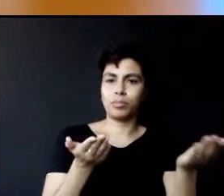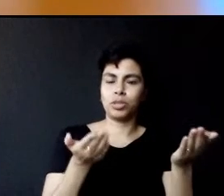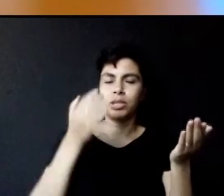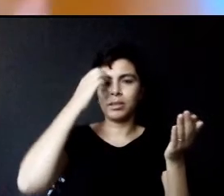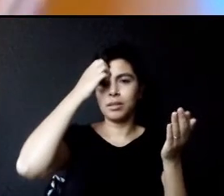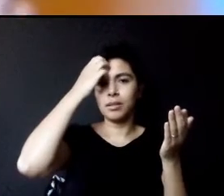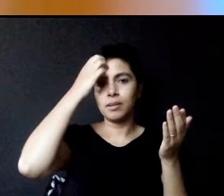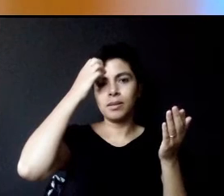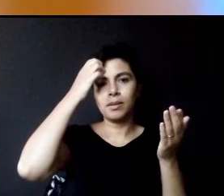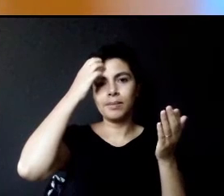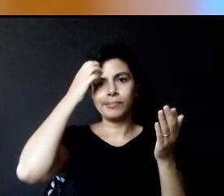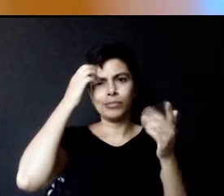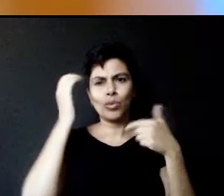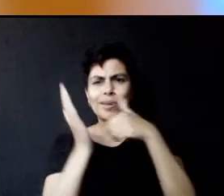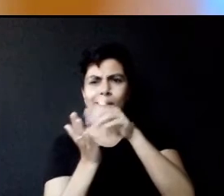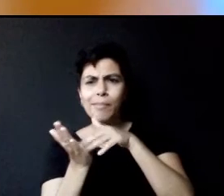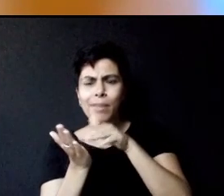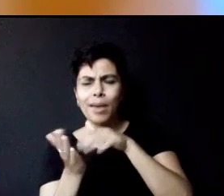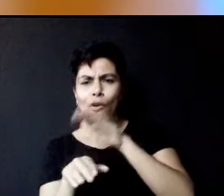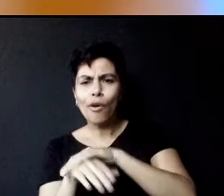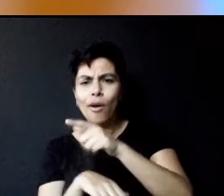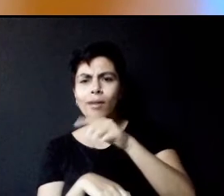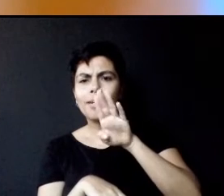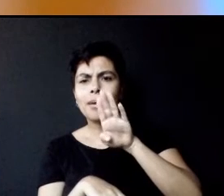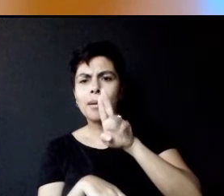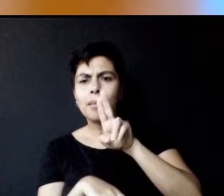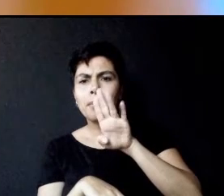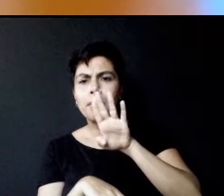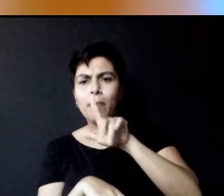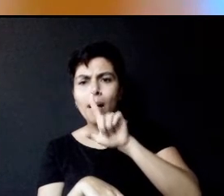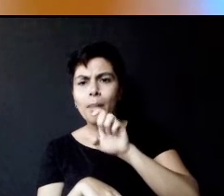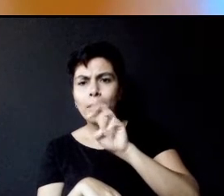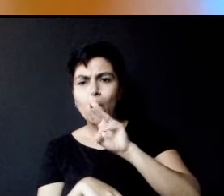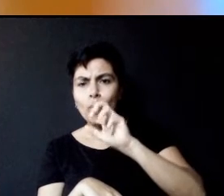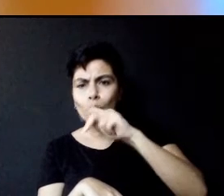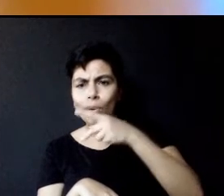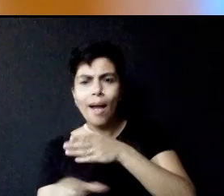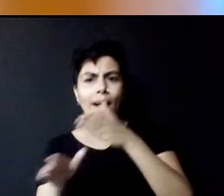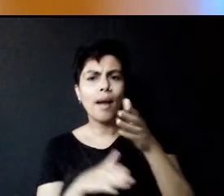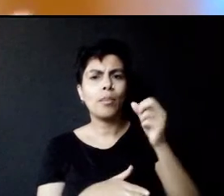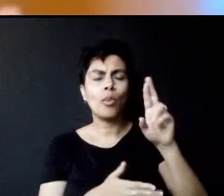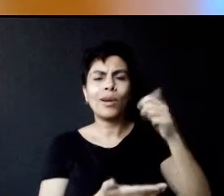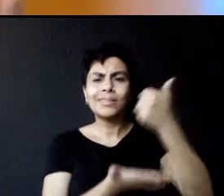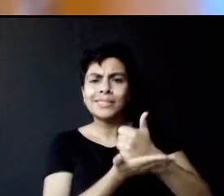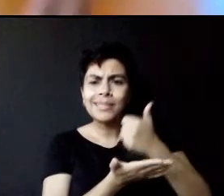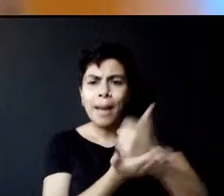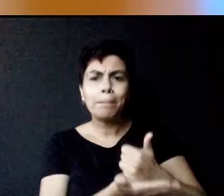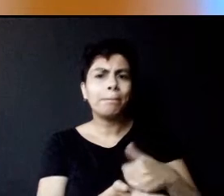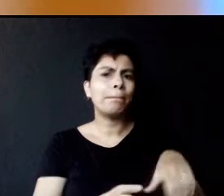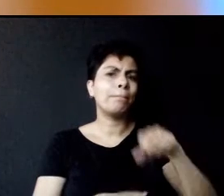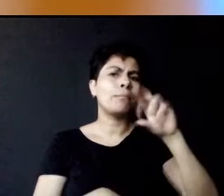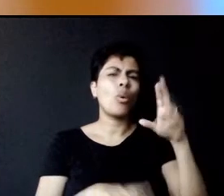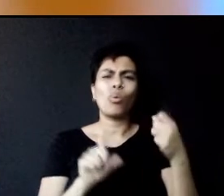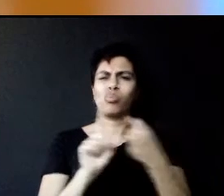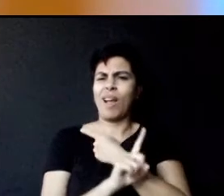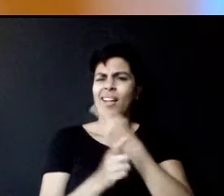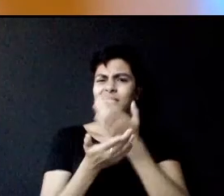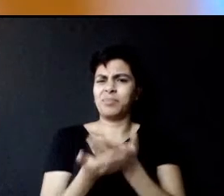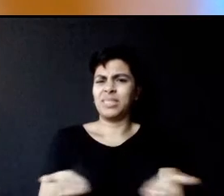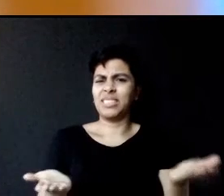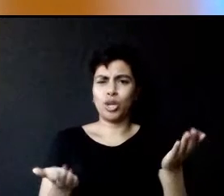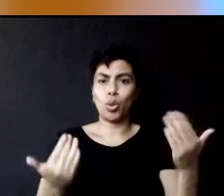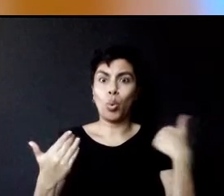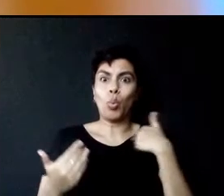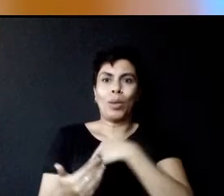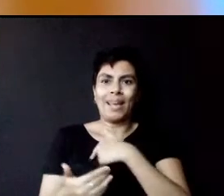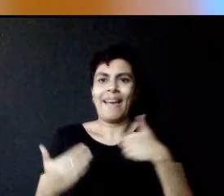have bubble wrap or paint brushes or stamps or random materials that we'll